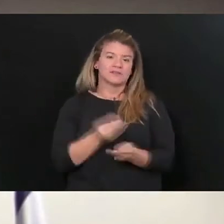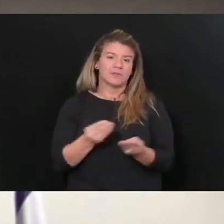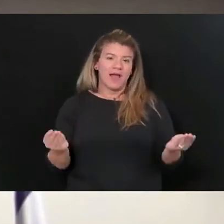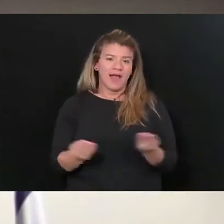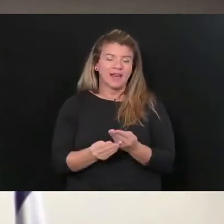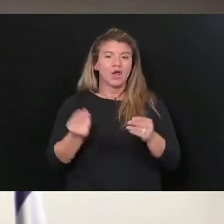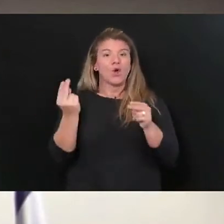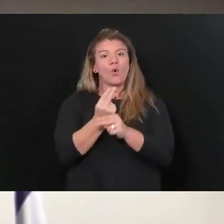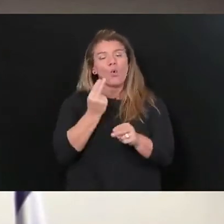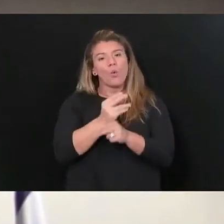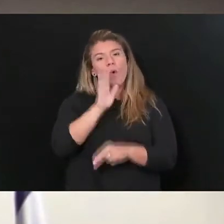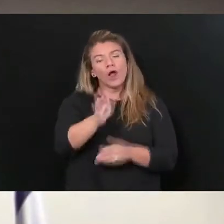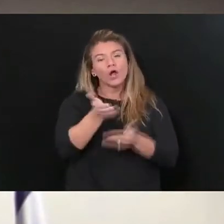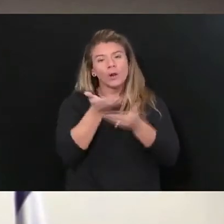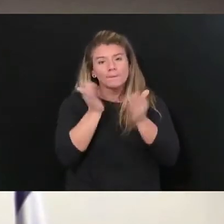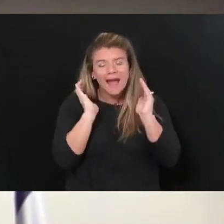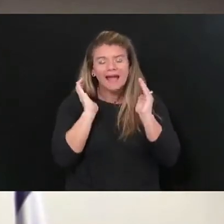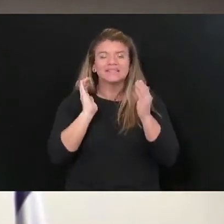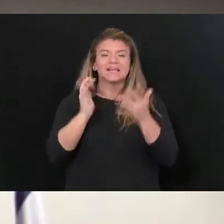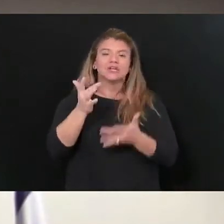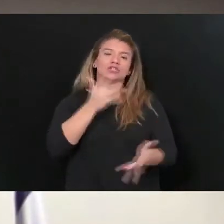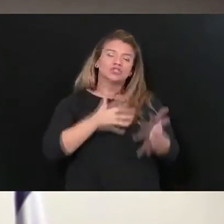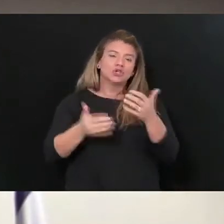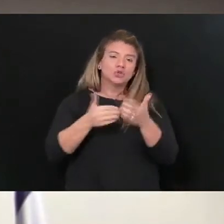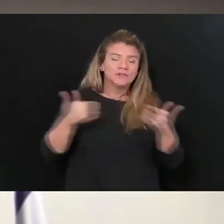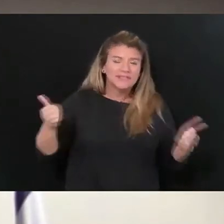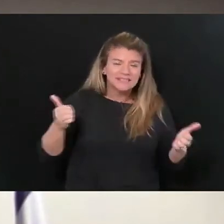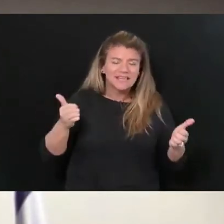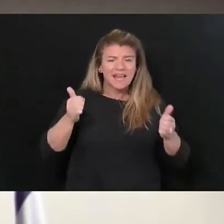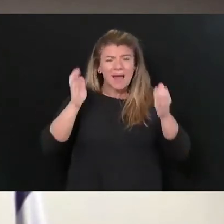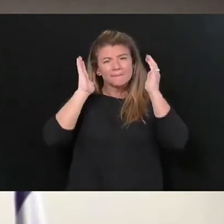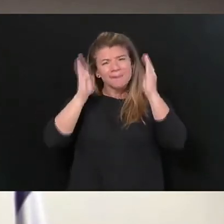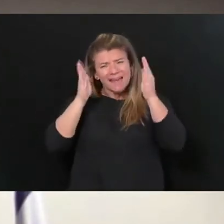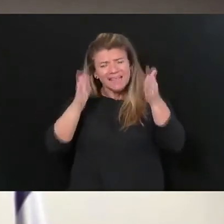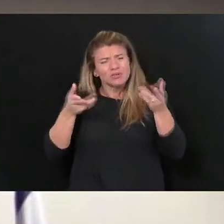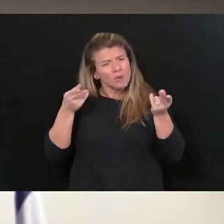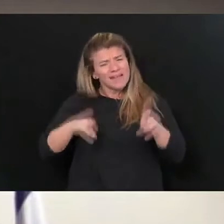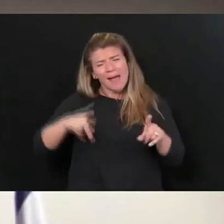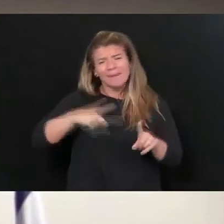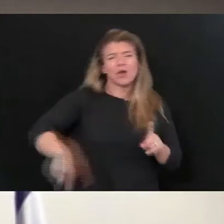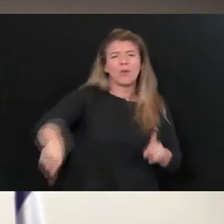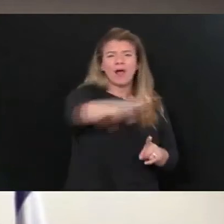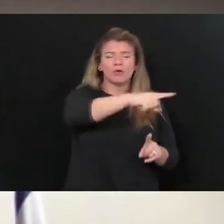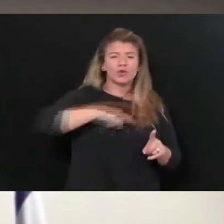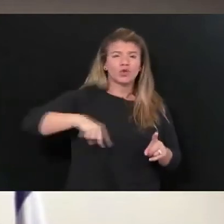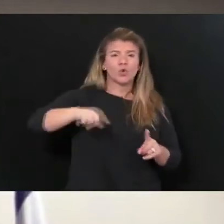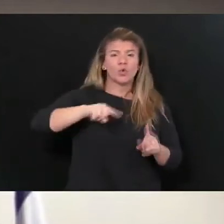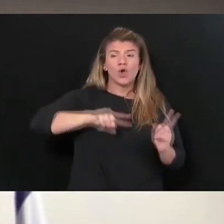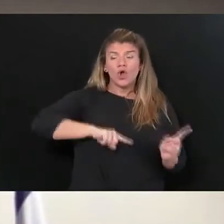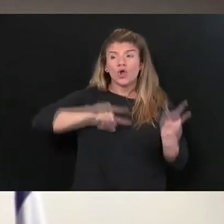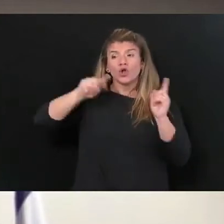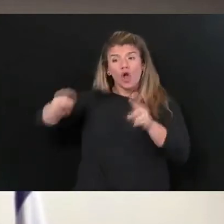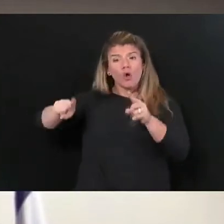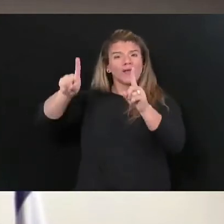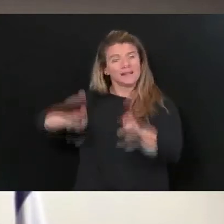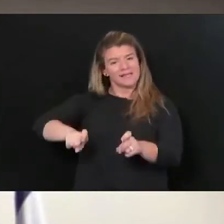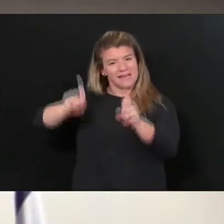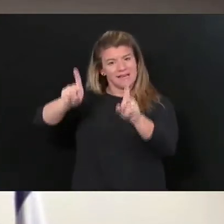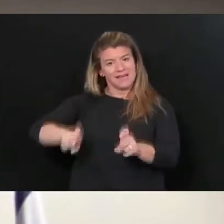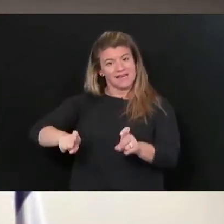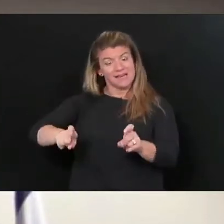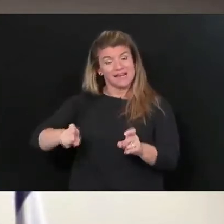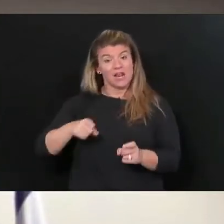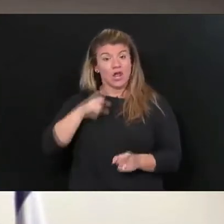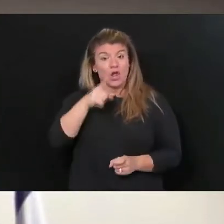your mask, social distance, pay attention to what's going on around you. Go out and get tested. You may